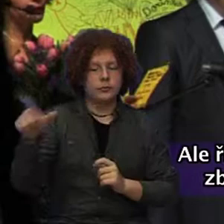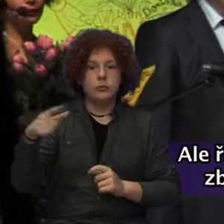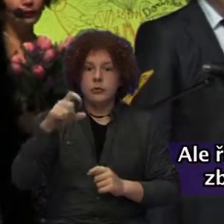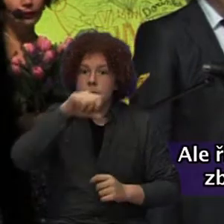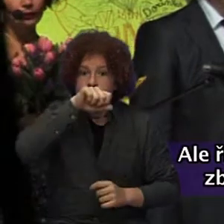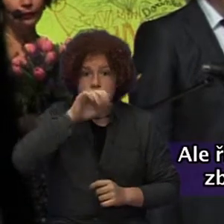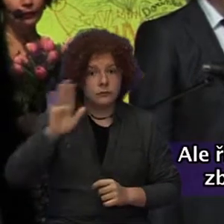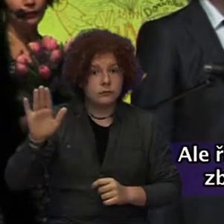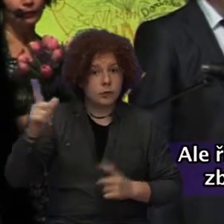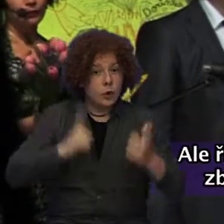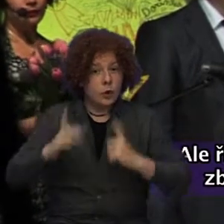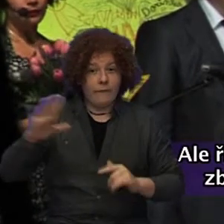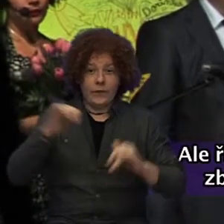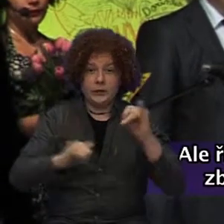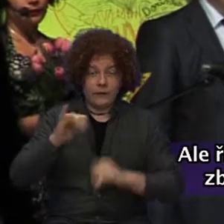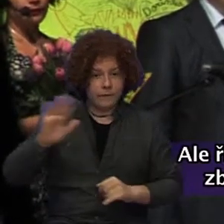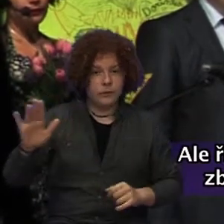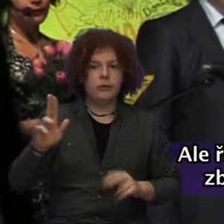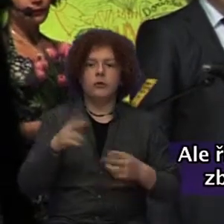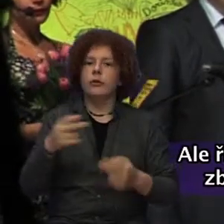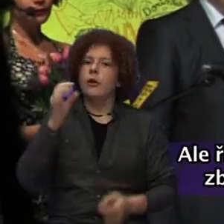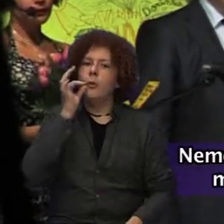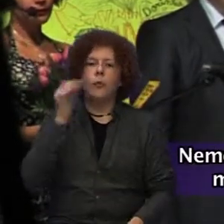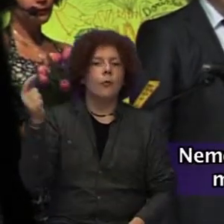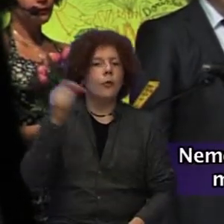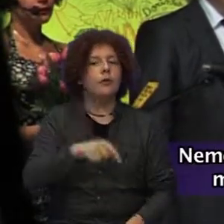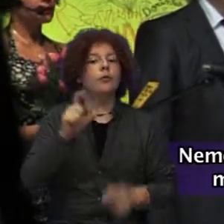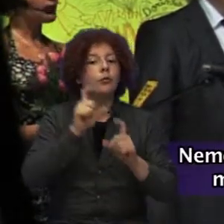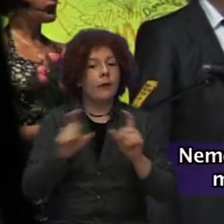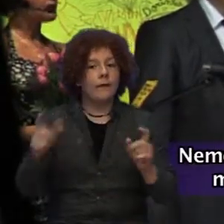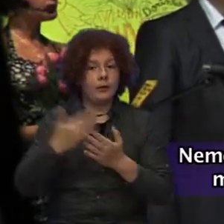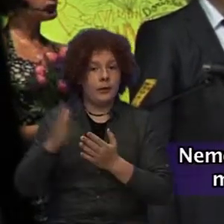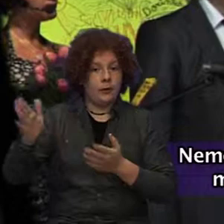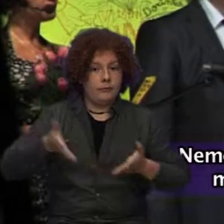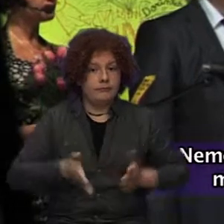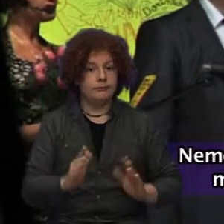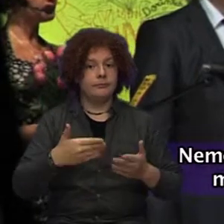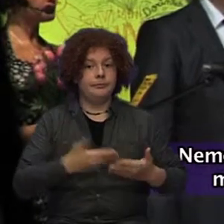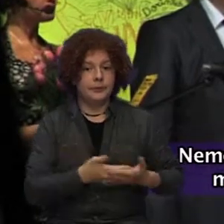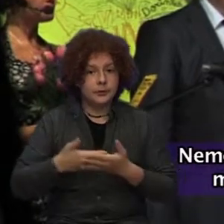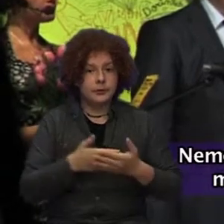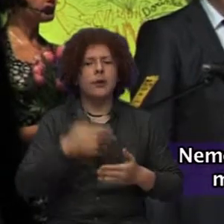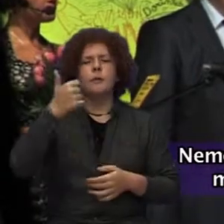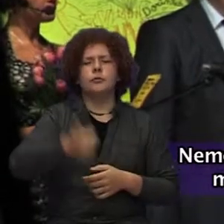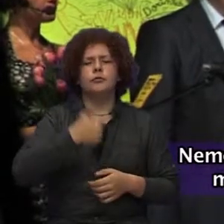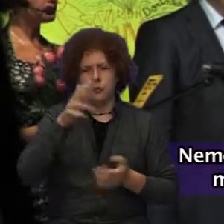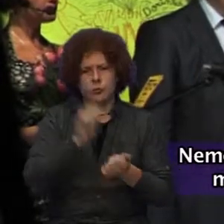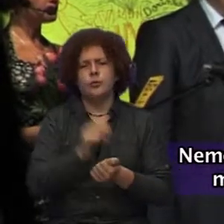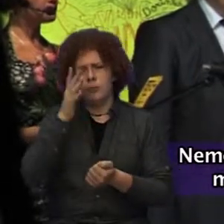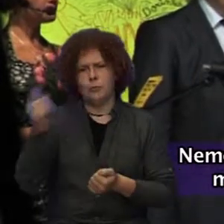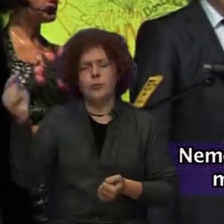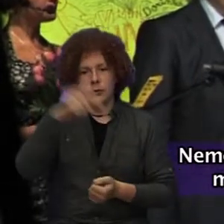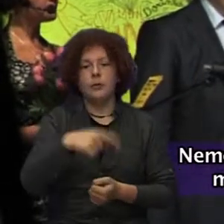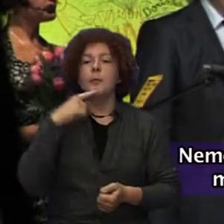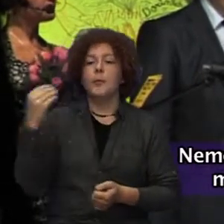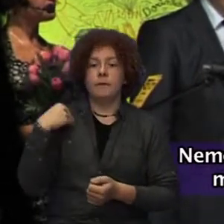this. And he couldn't make it because he has a baby, small child. Oh. But next year, he says next year he wants to be here because he